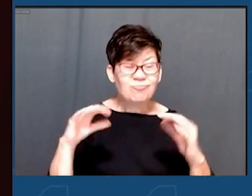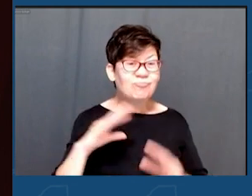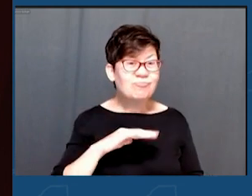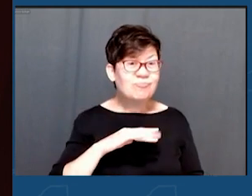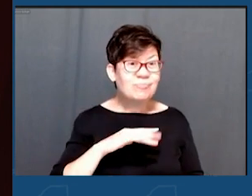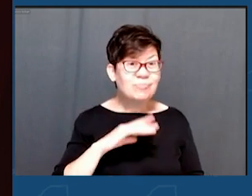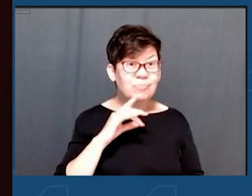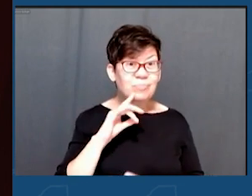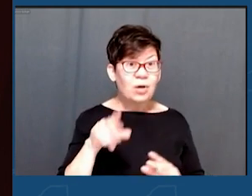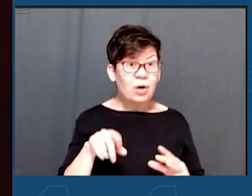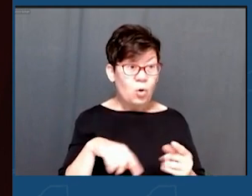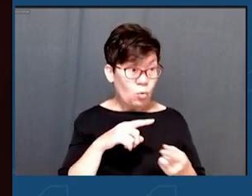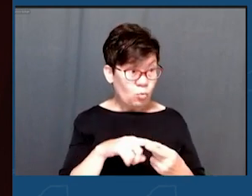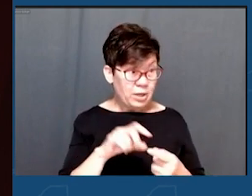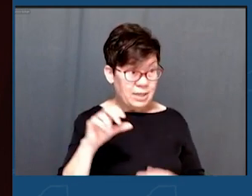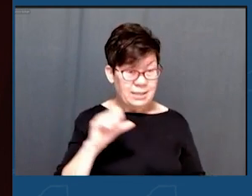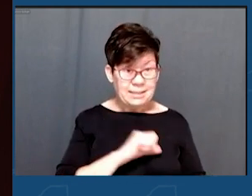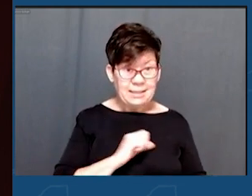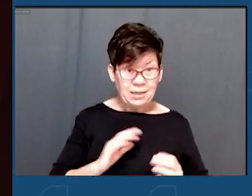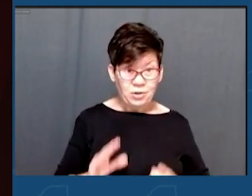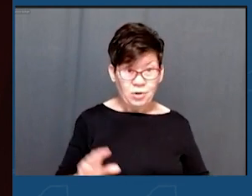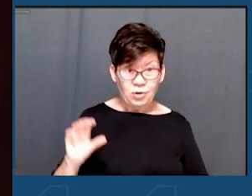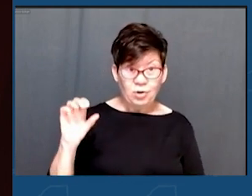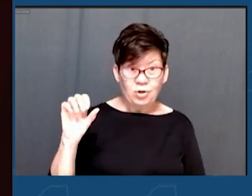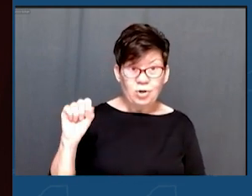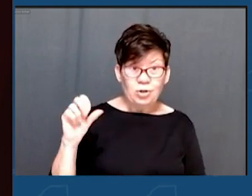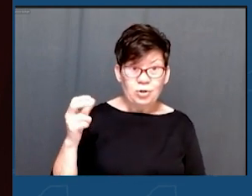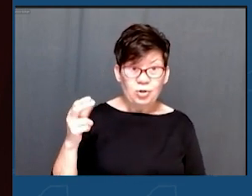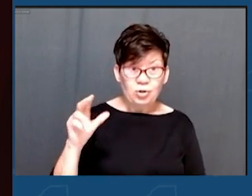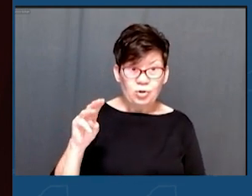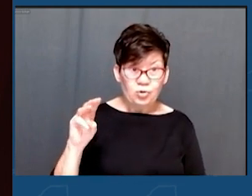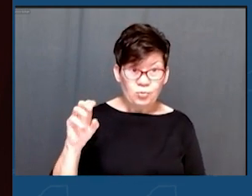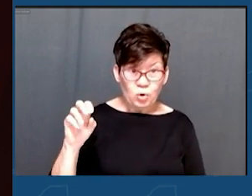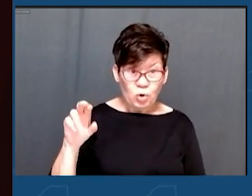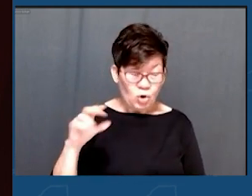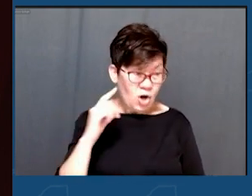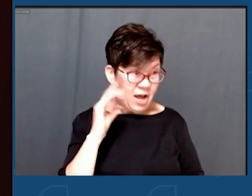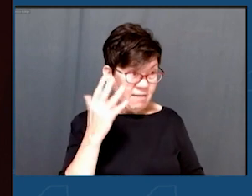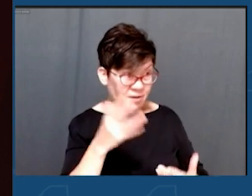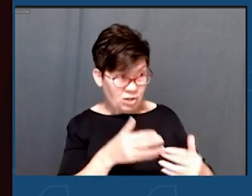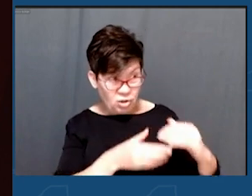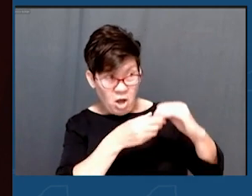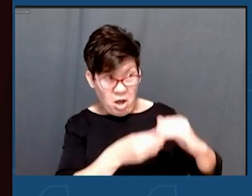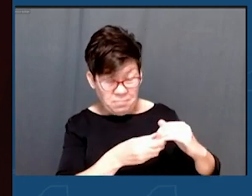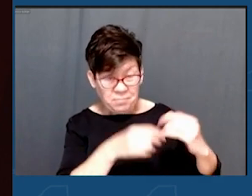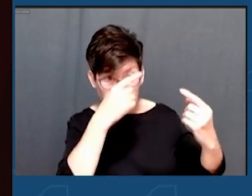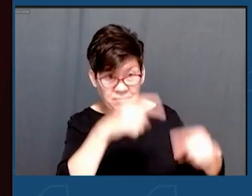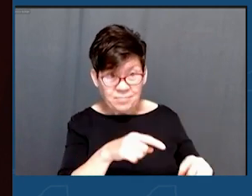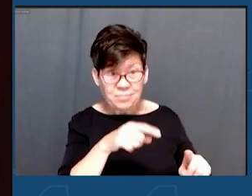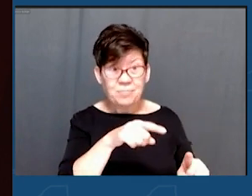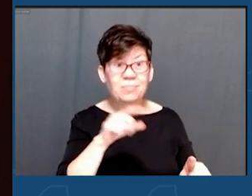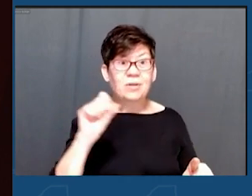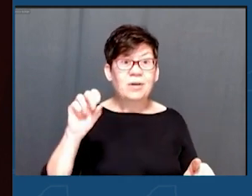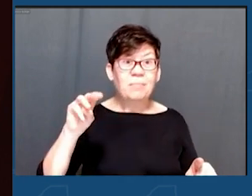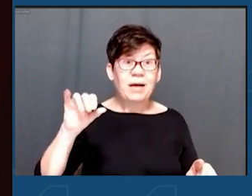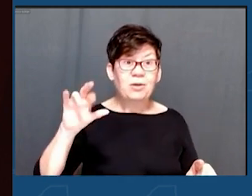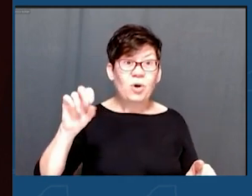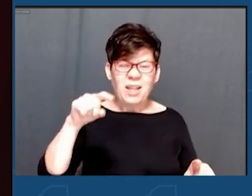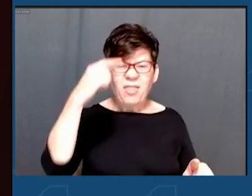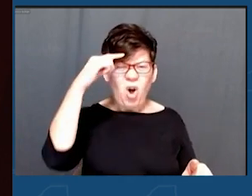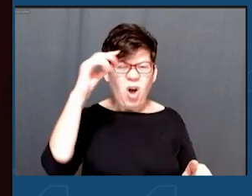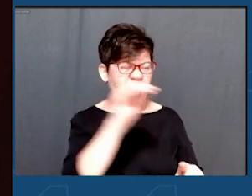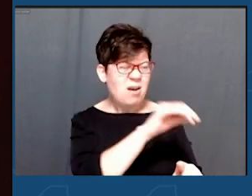Senator Schumer, Micron, to keep them from going to Texas where they thought they were going, I persuaded